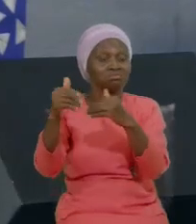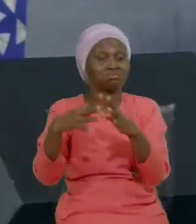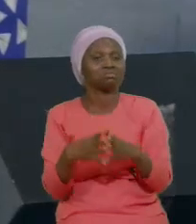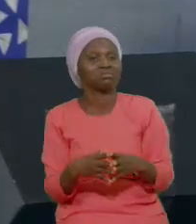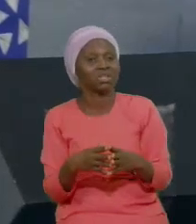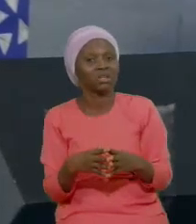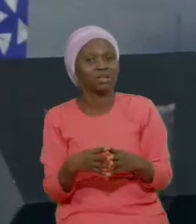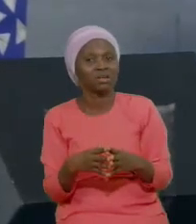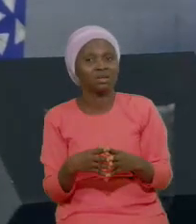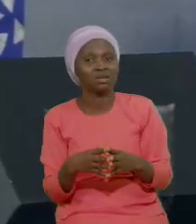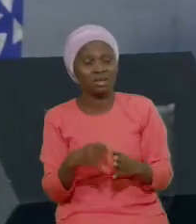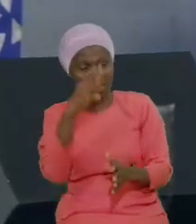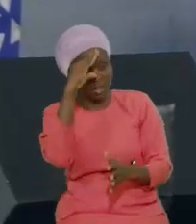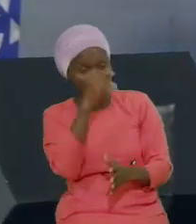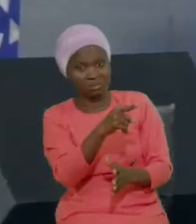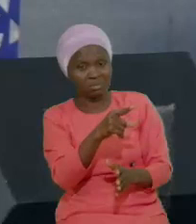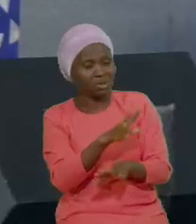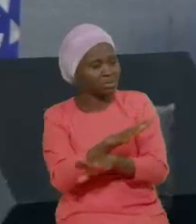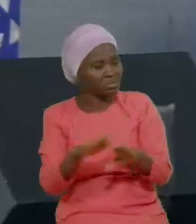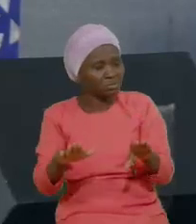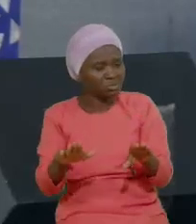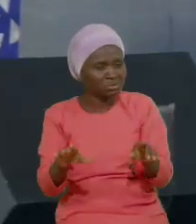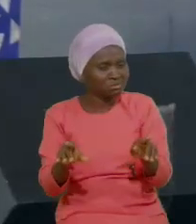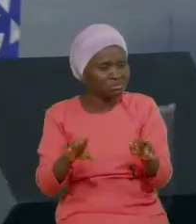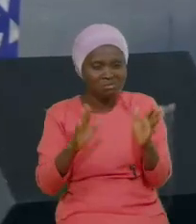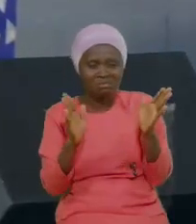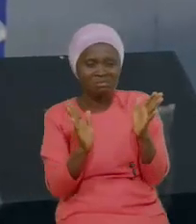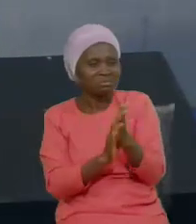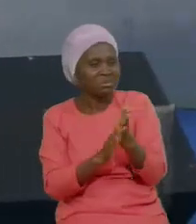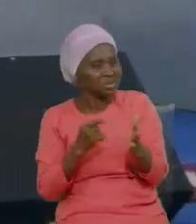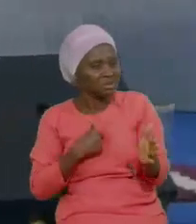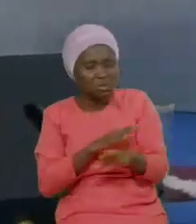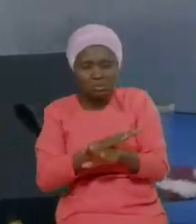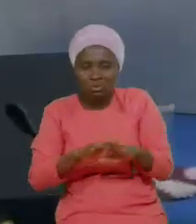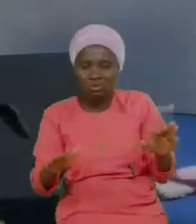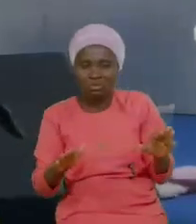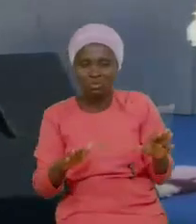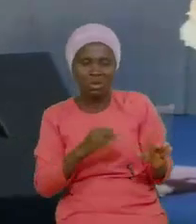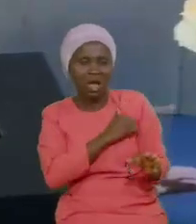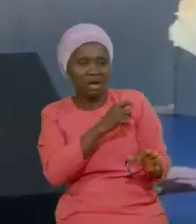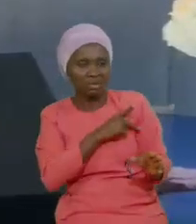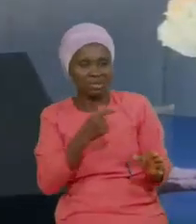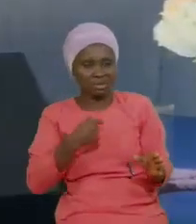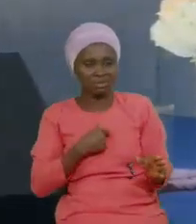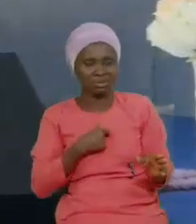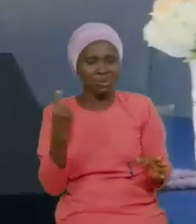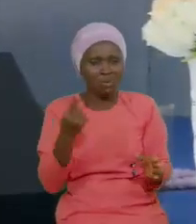The man did not even praise me and did not appreciate me. He only said, is that all?